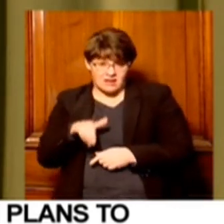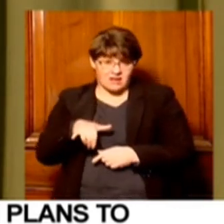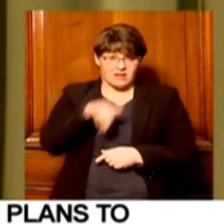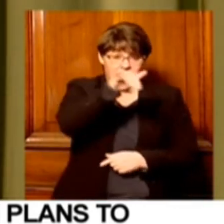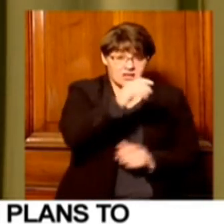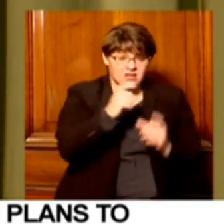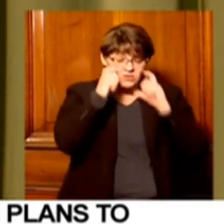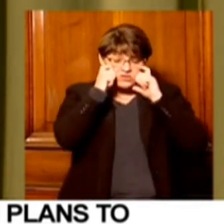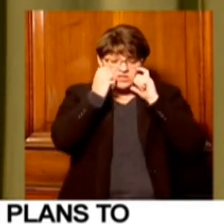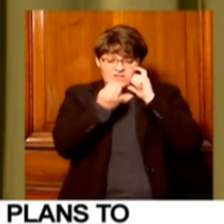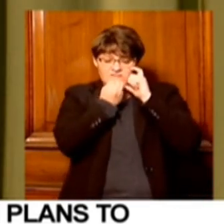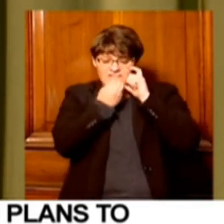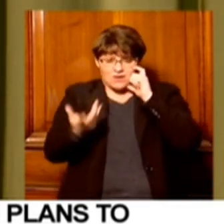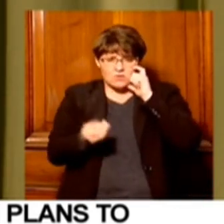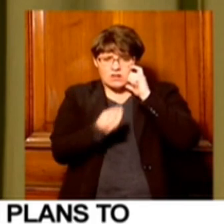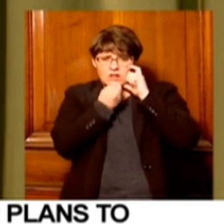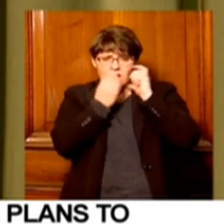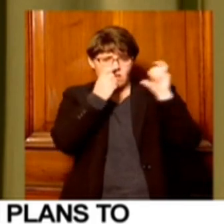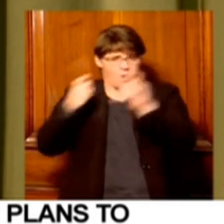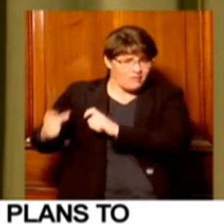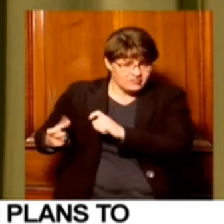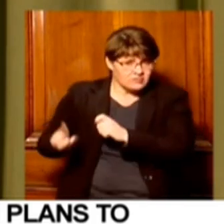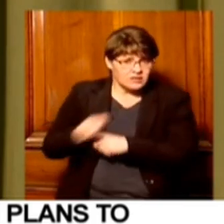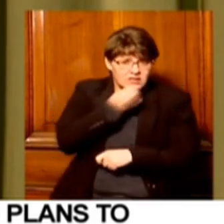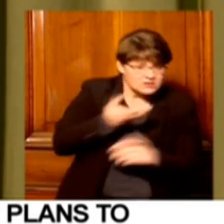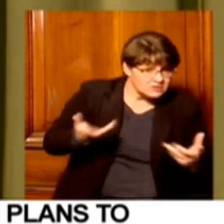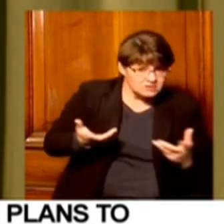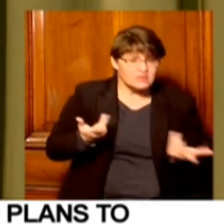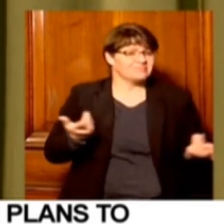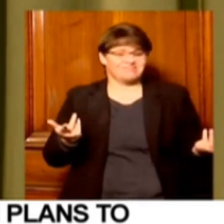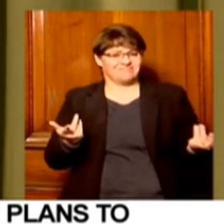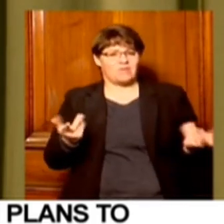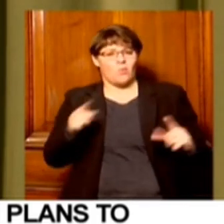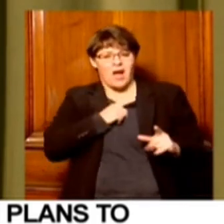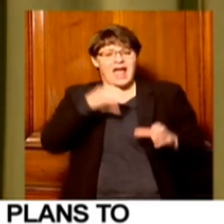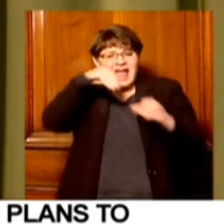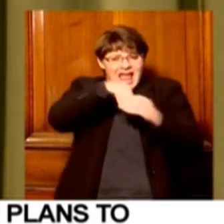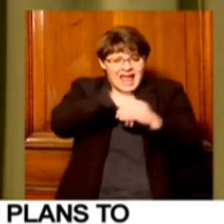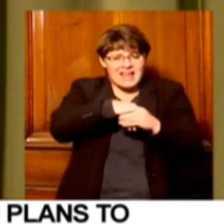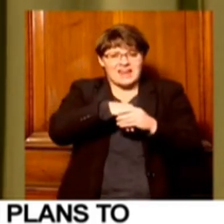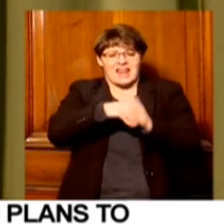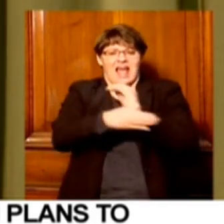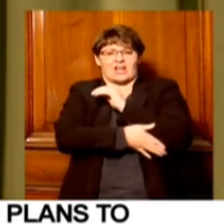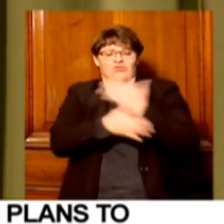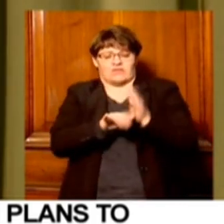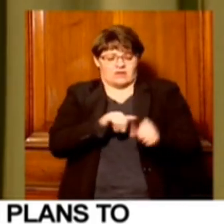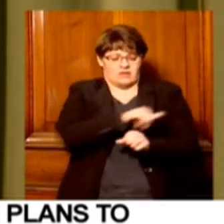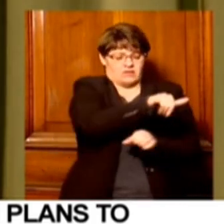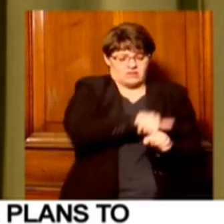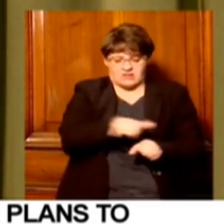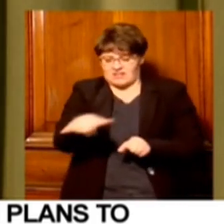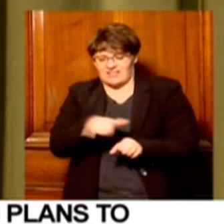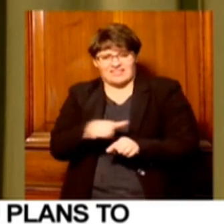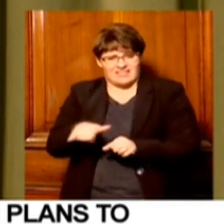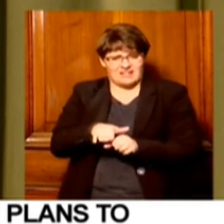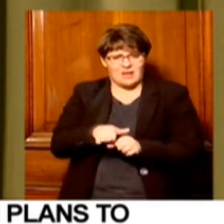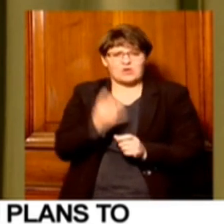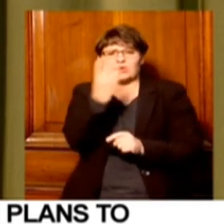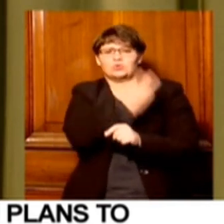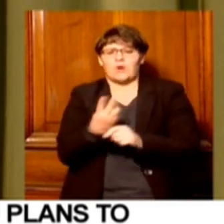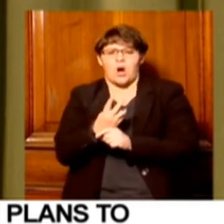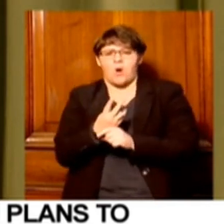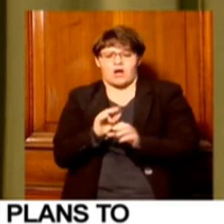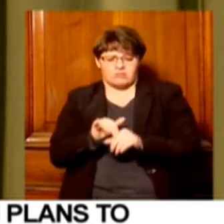on. And we also duly considered that because we're still in domestic operation, the longest trip you can actually take is 2